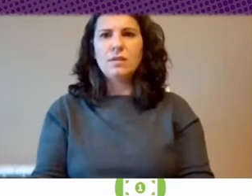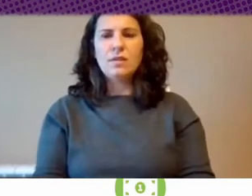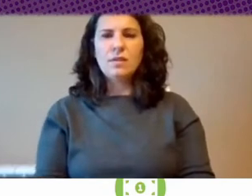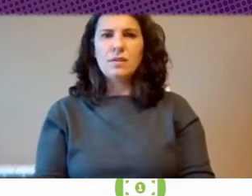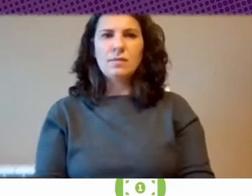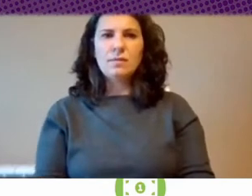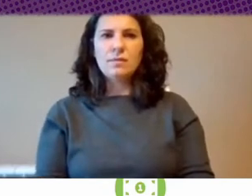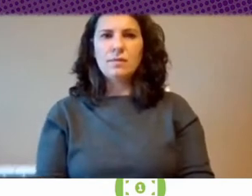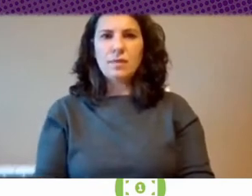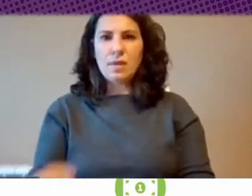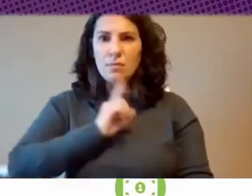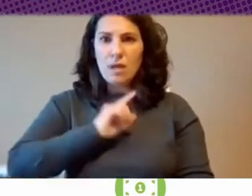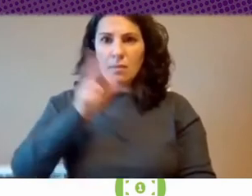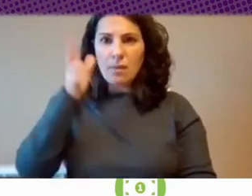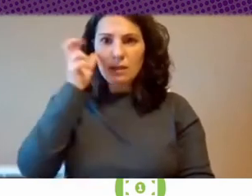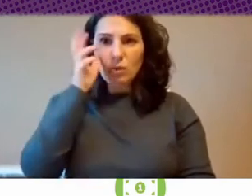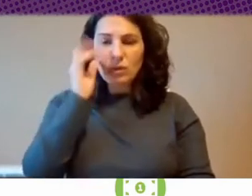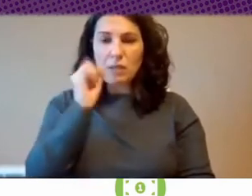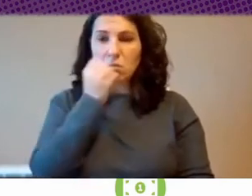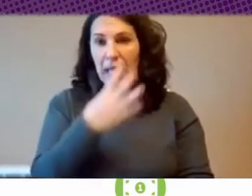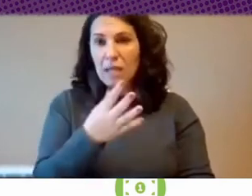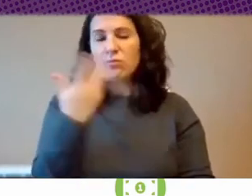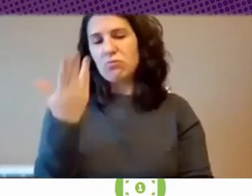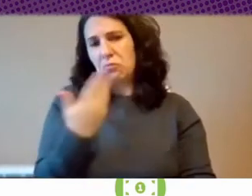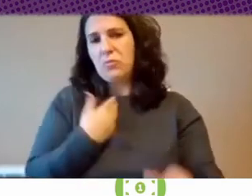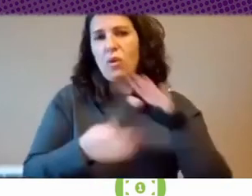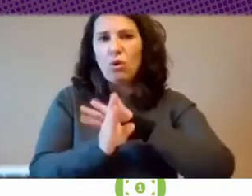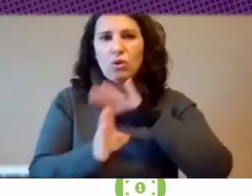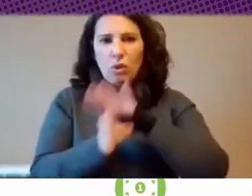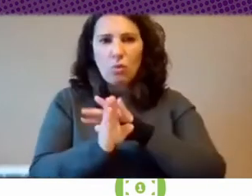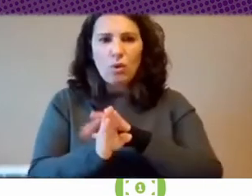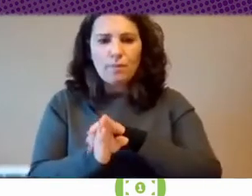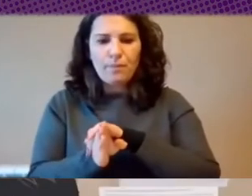Yes. Perfect. I'm trying to share this screen, but it doesn't want to.